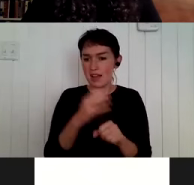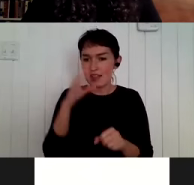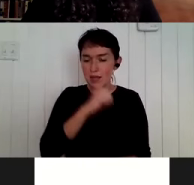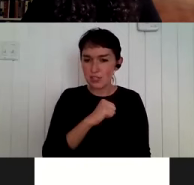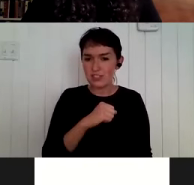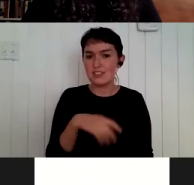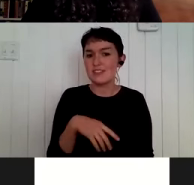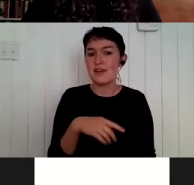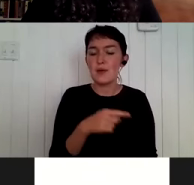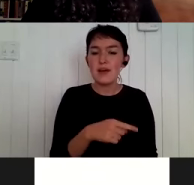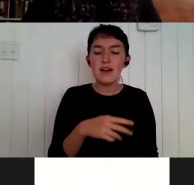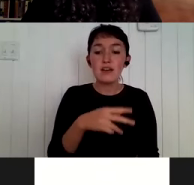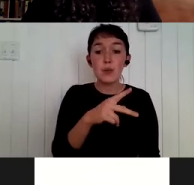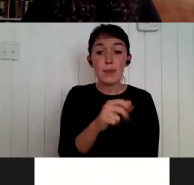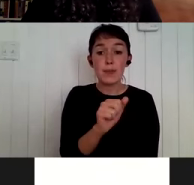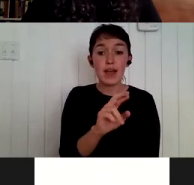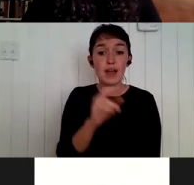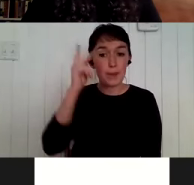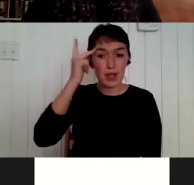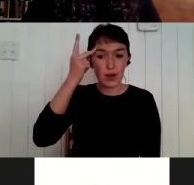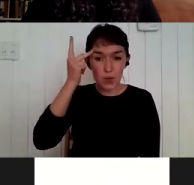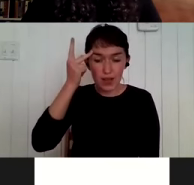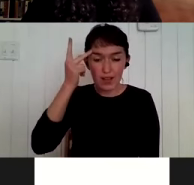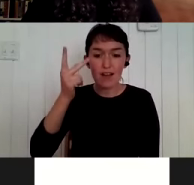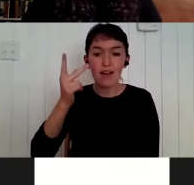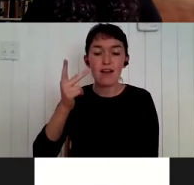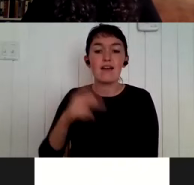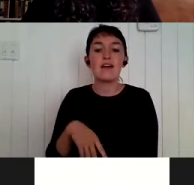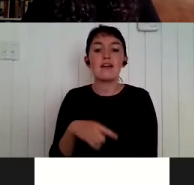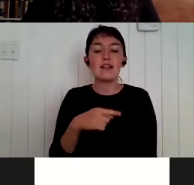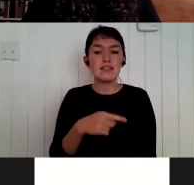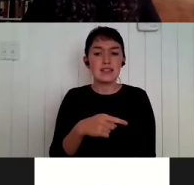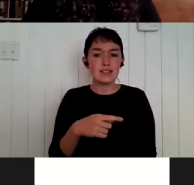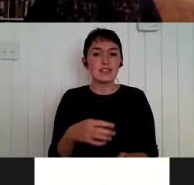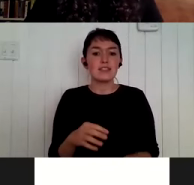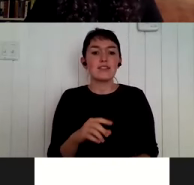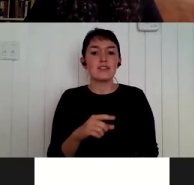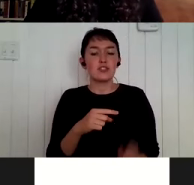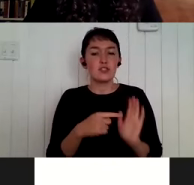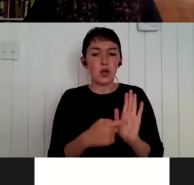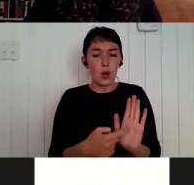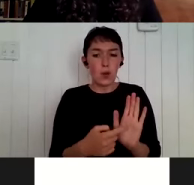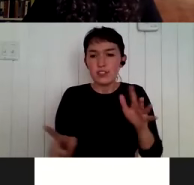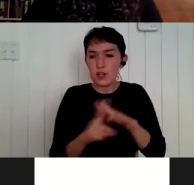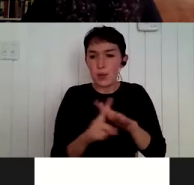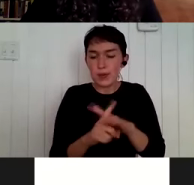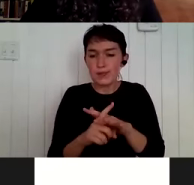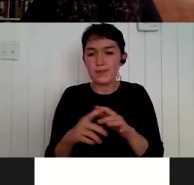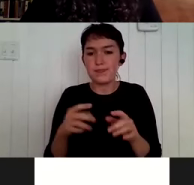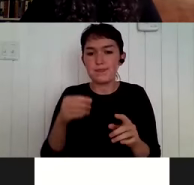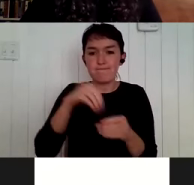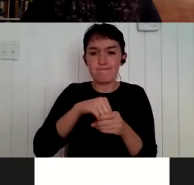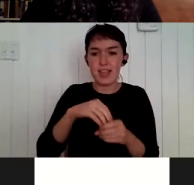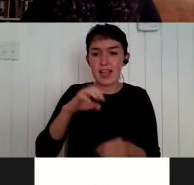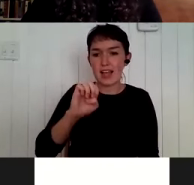very easy to see how those might be related to a deficit in episodic memory that might be happening. If you're transforming them in a way that's not the most adaptive